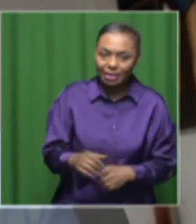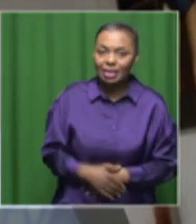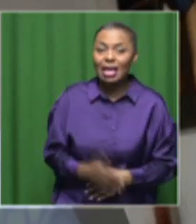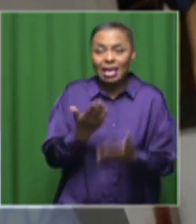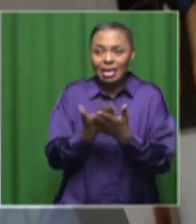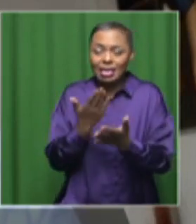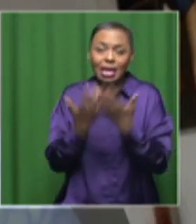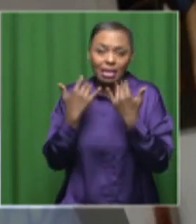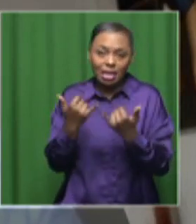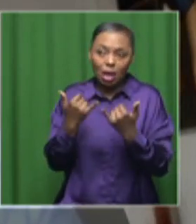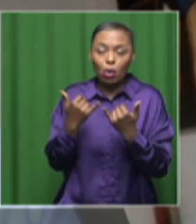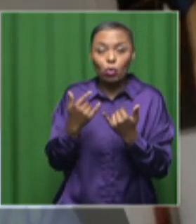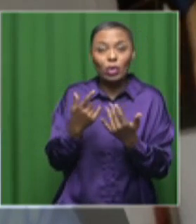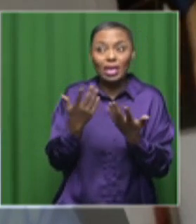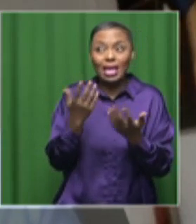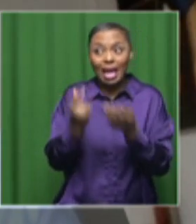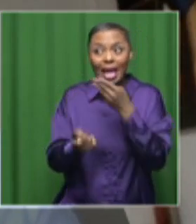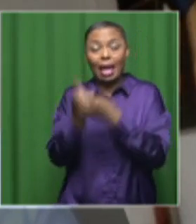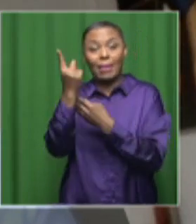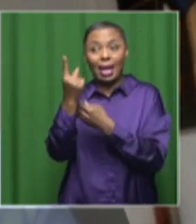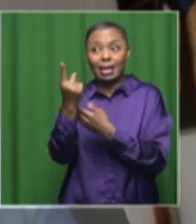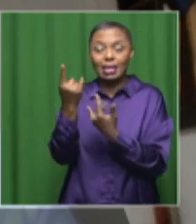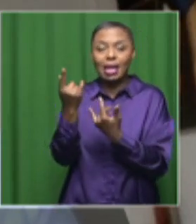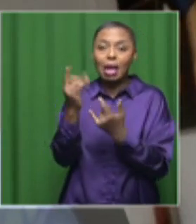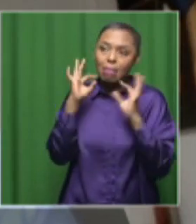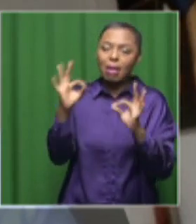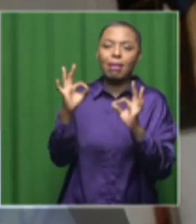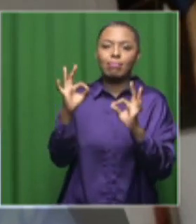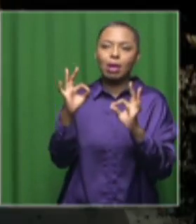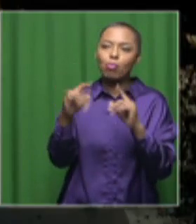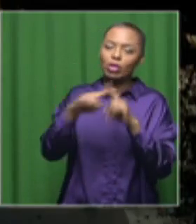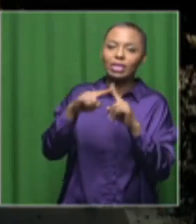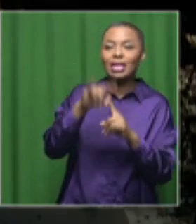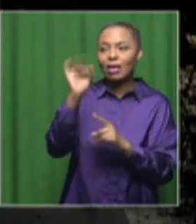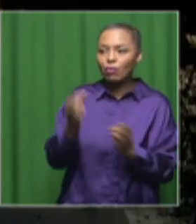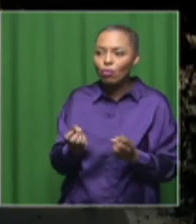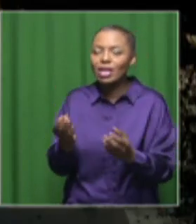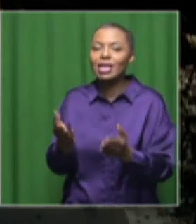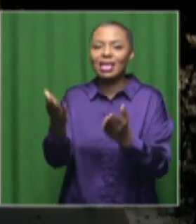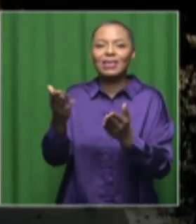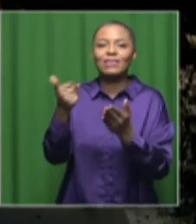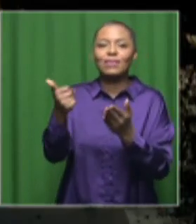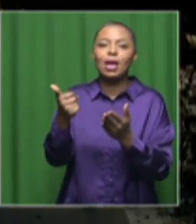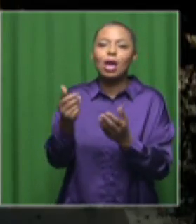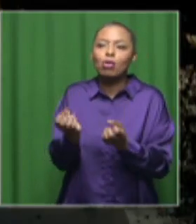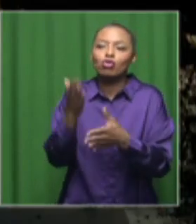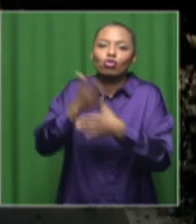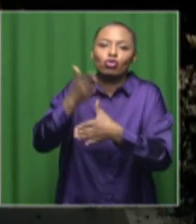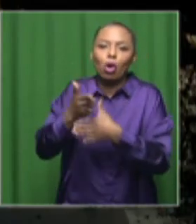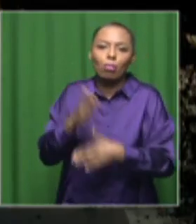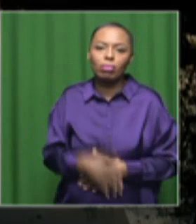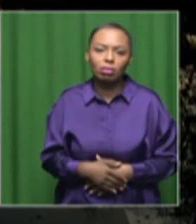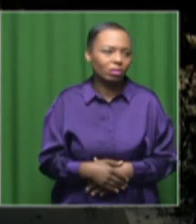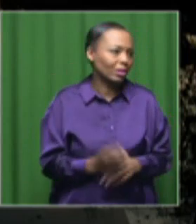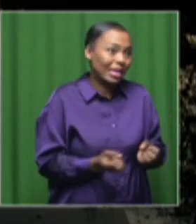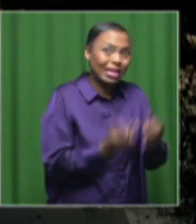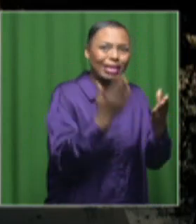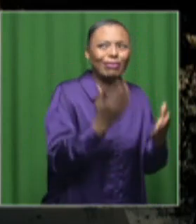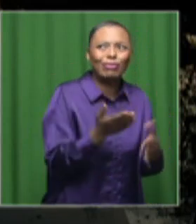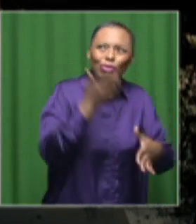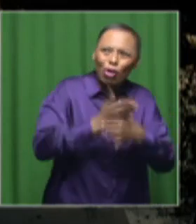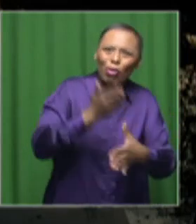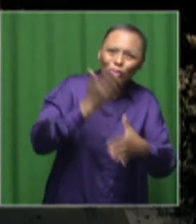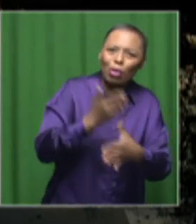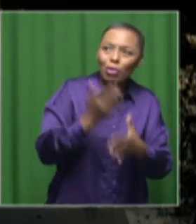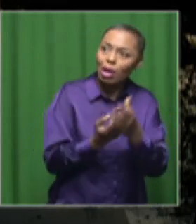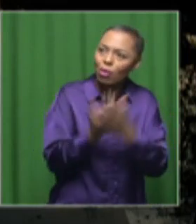demographic dividend if we can offer them jobs. But we can't offer them jobs. We can't grow the economy. And every year you